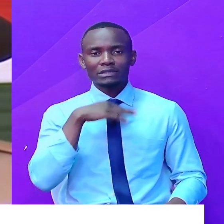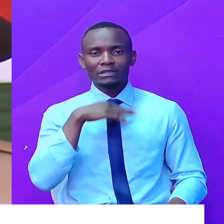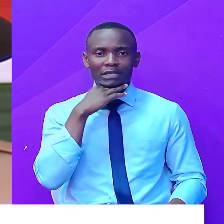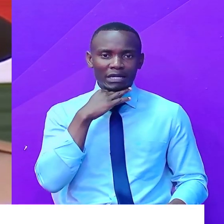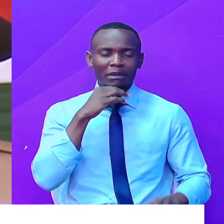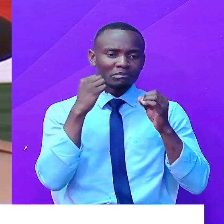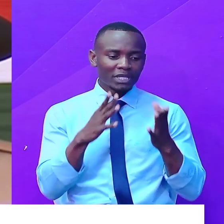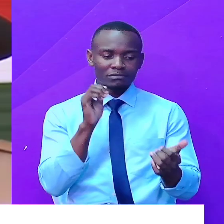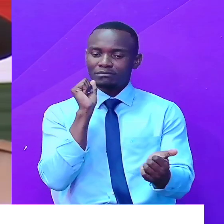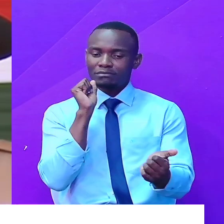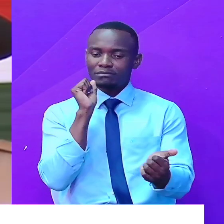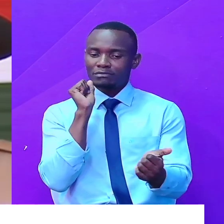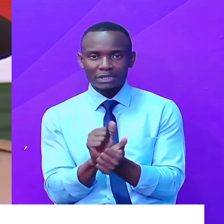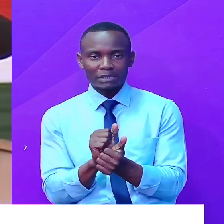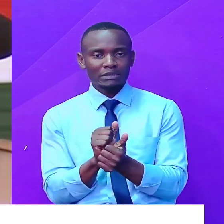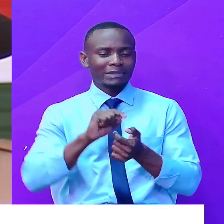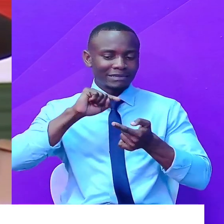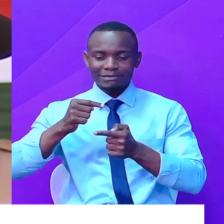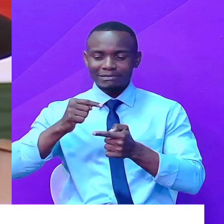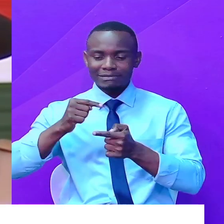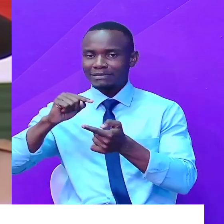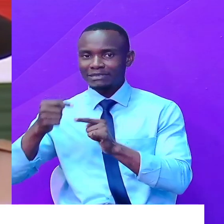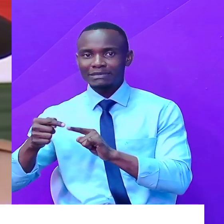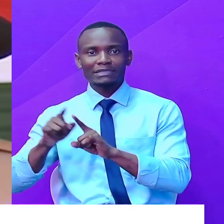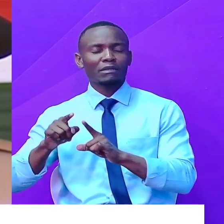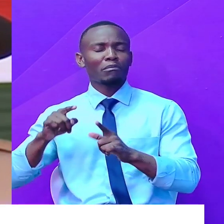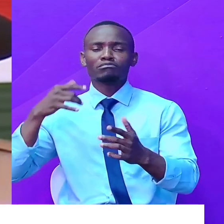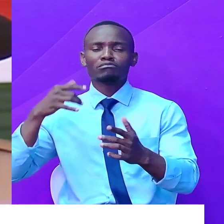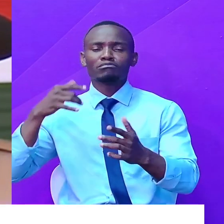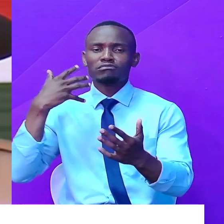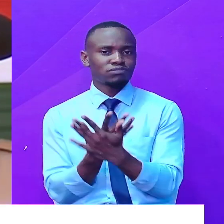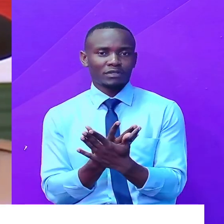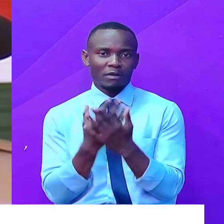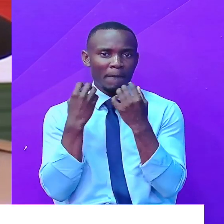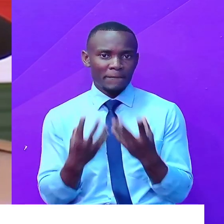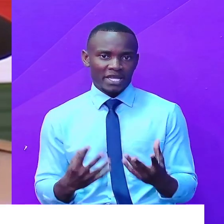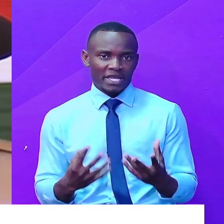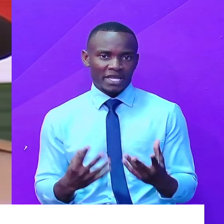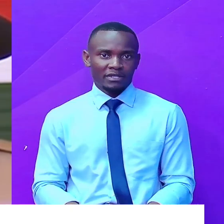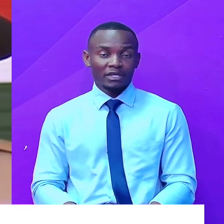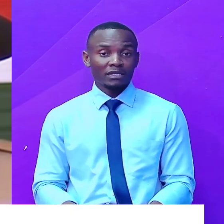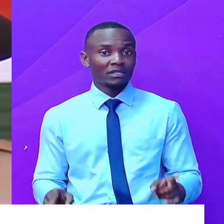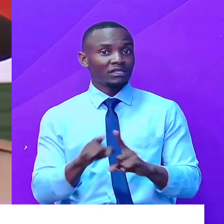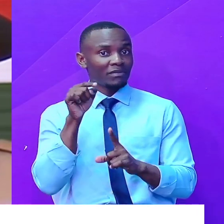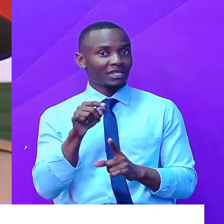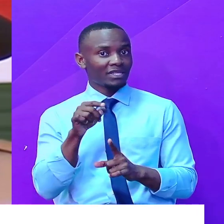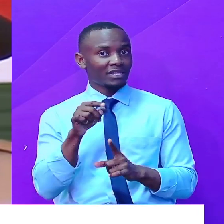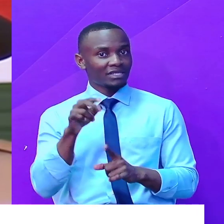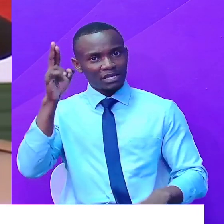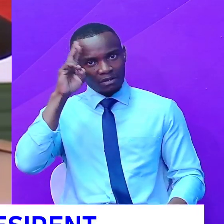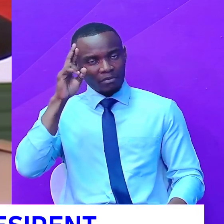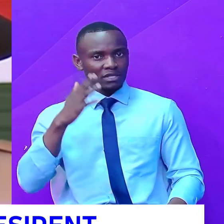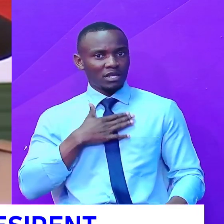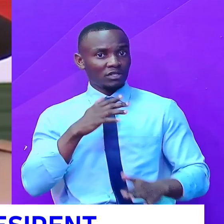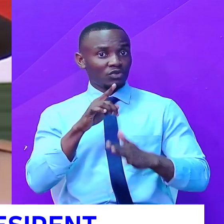massive internment. Their fate is a reminder that colonial history is not